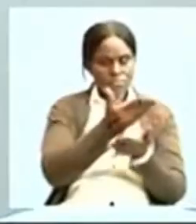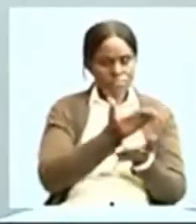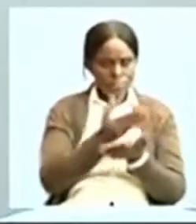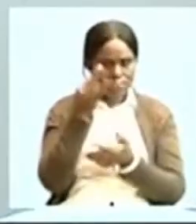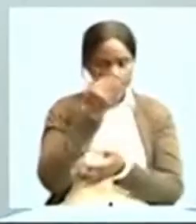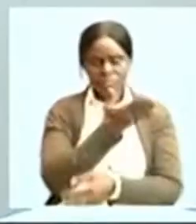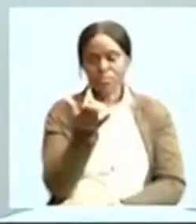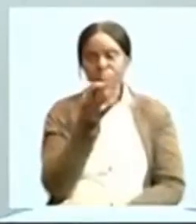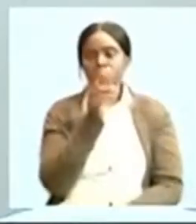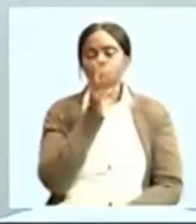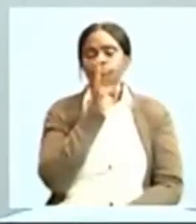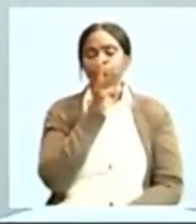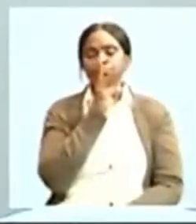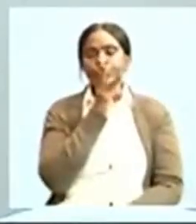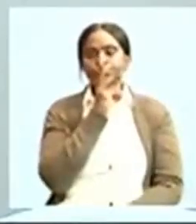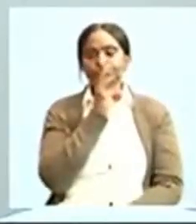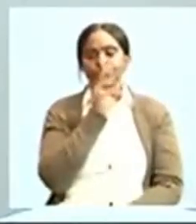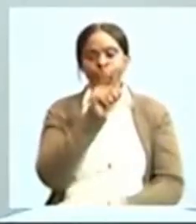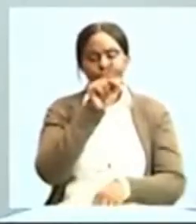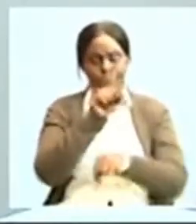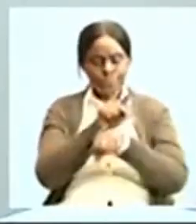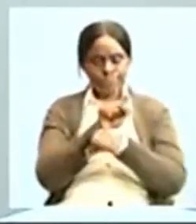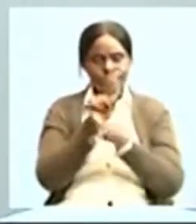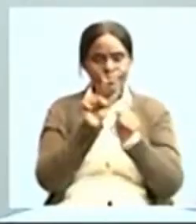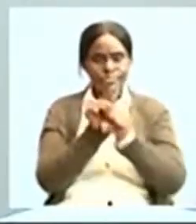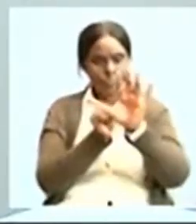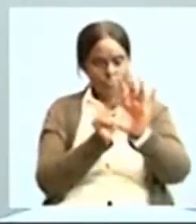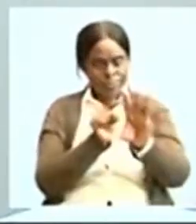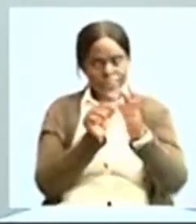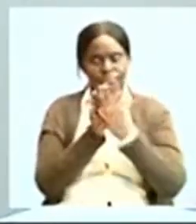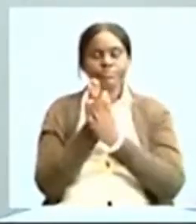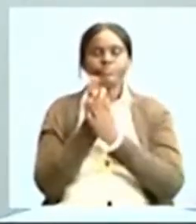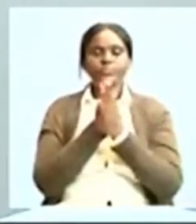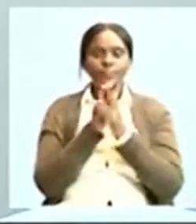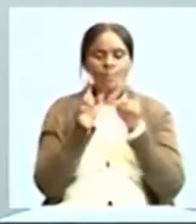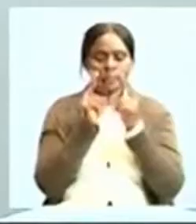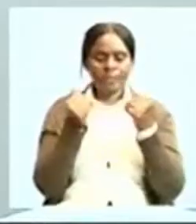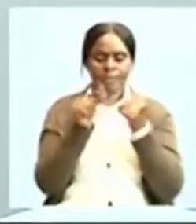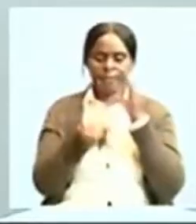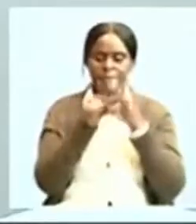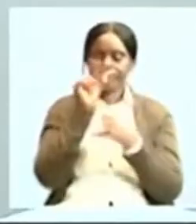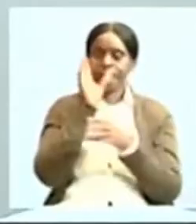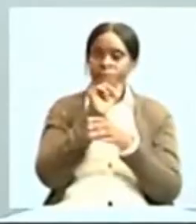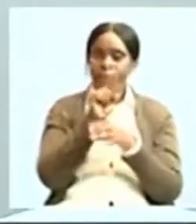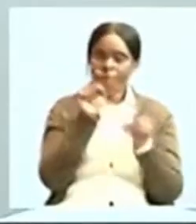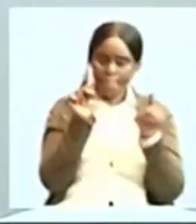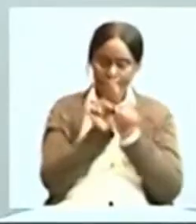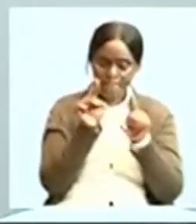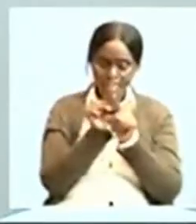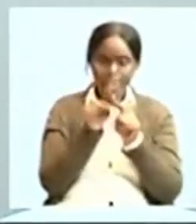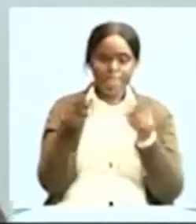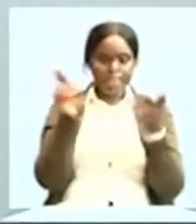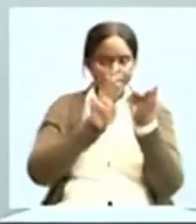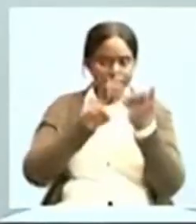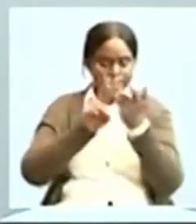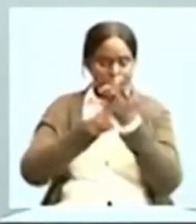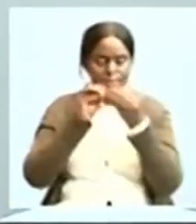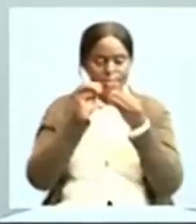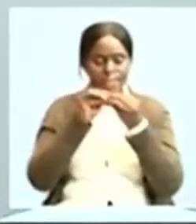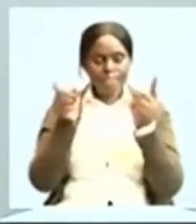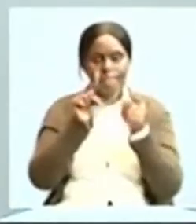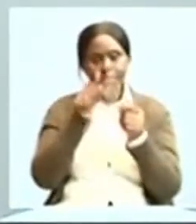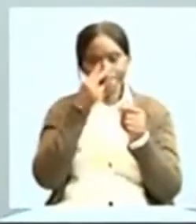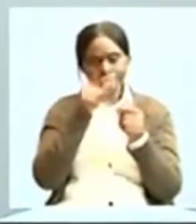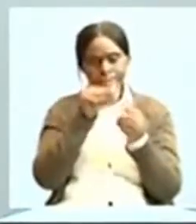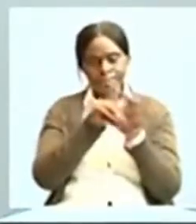these water-related projects is there. So you find that these are repeating. So when you look at this,